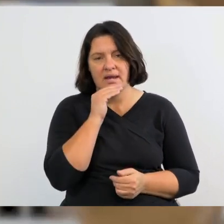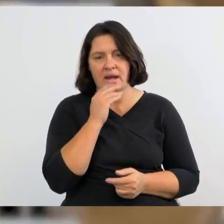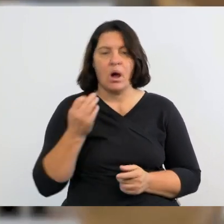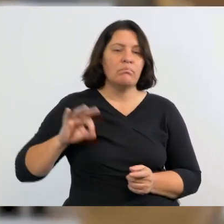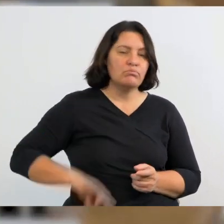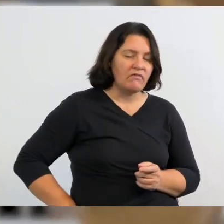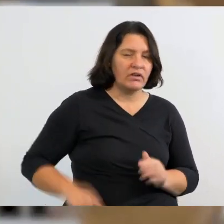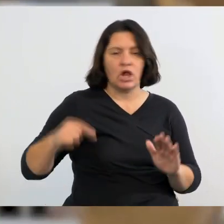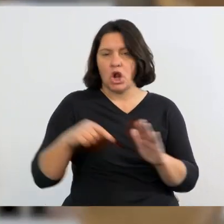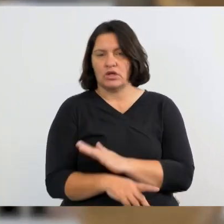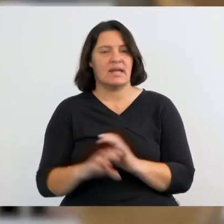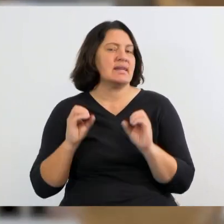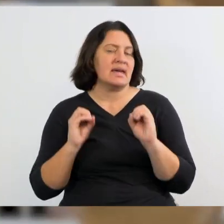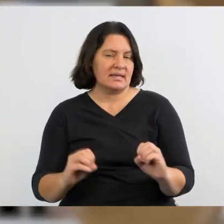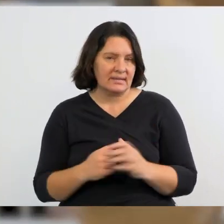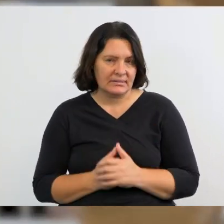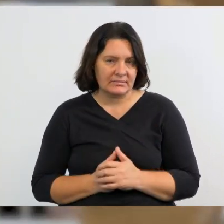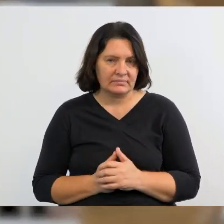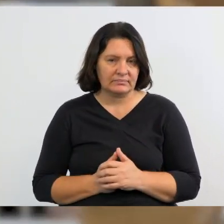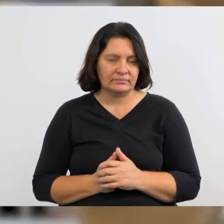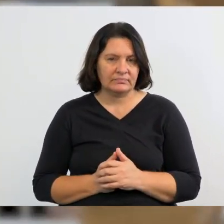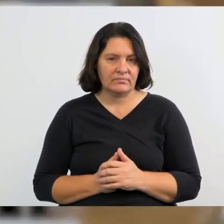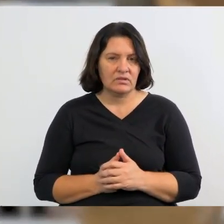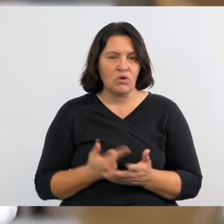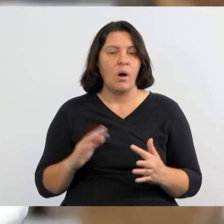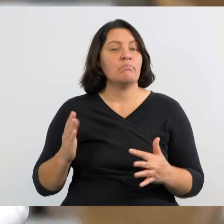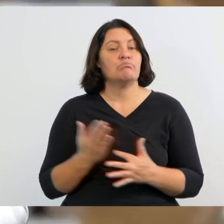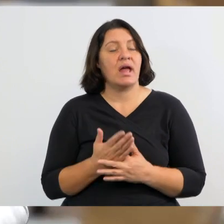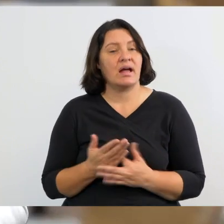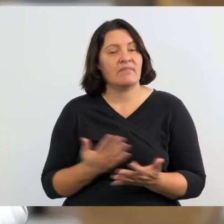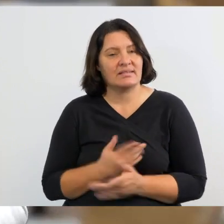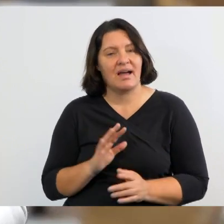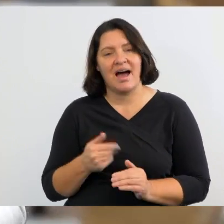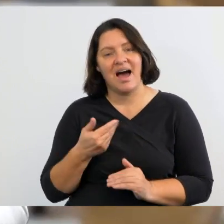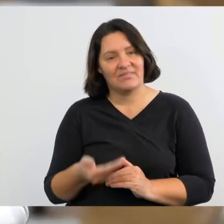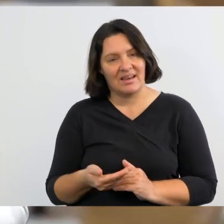be no profit, no loss at this point in time. Guys, let's take a quick